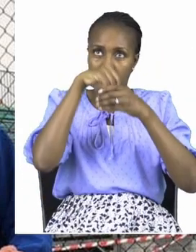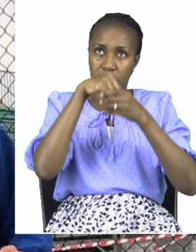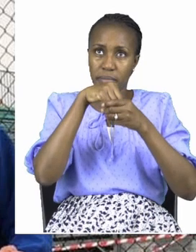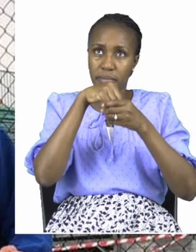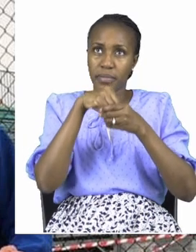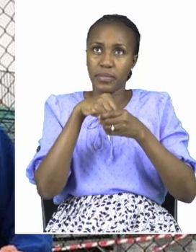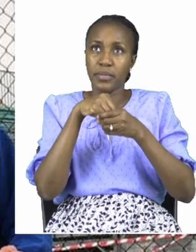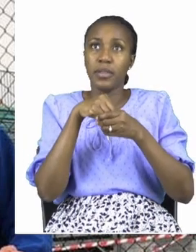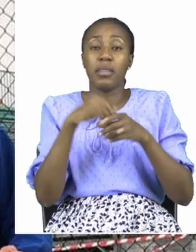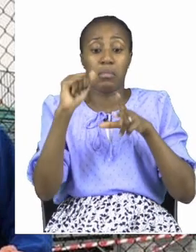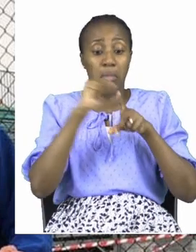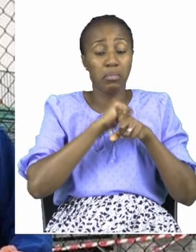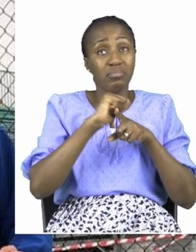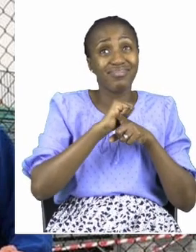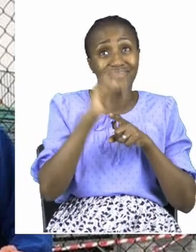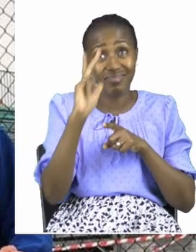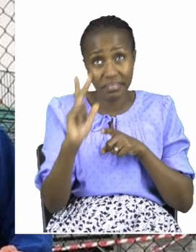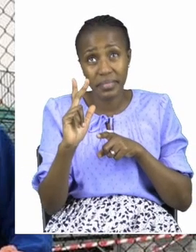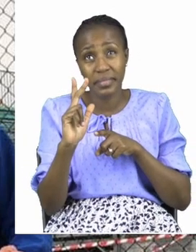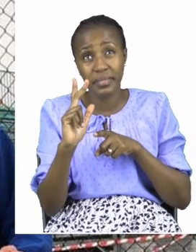coach